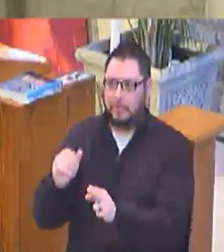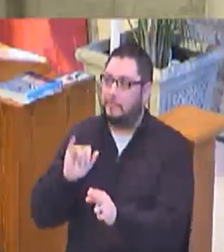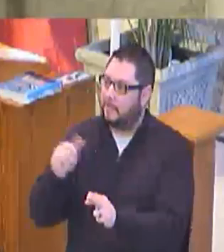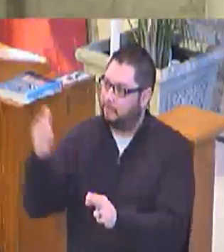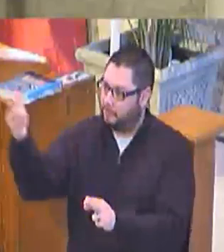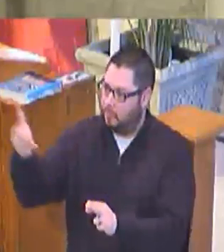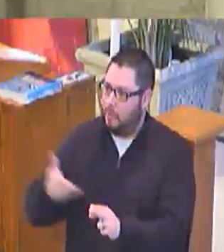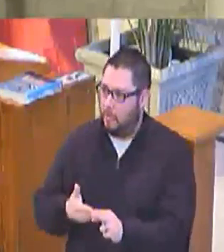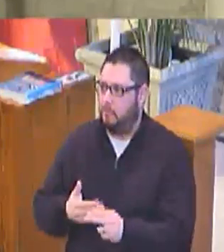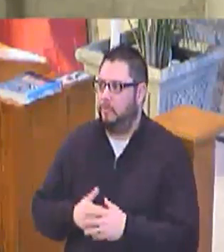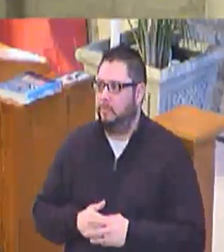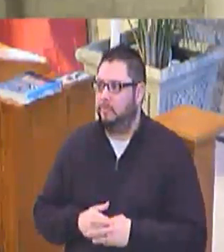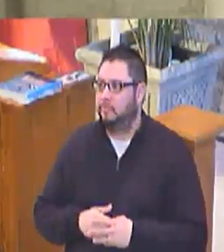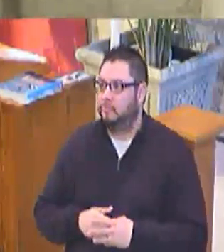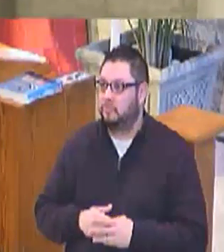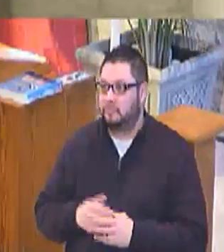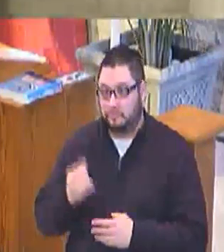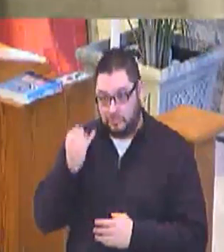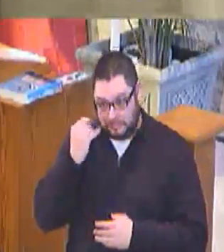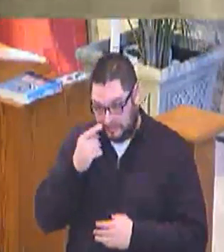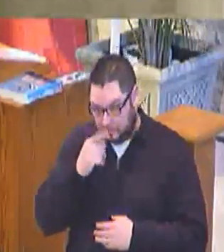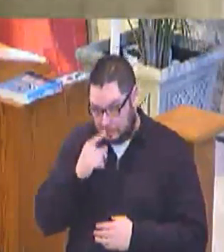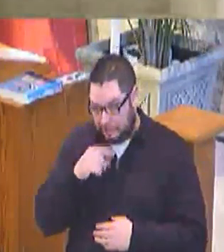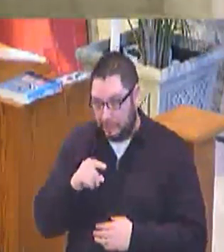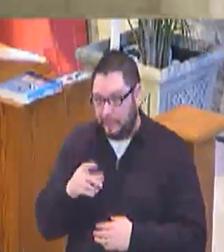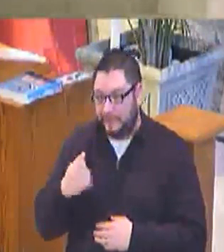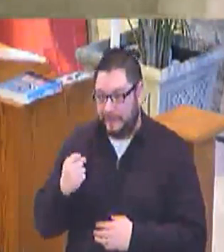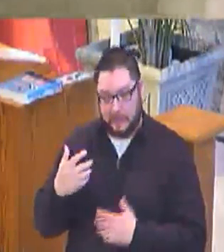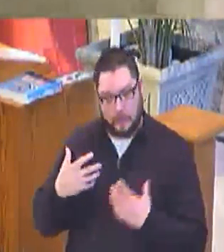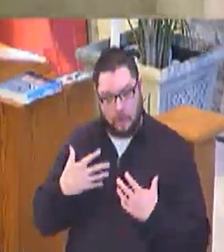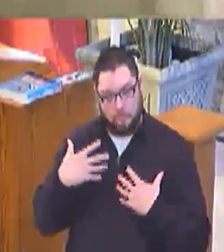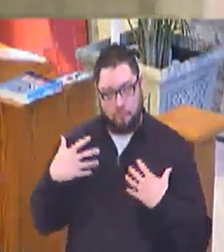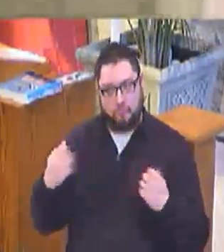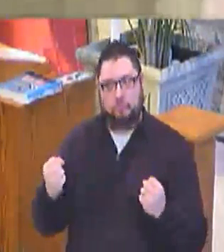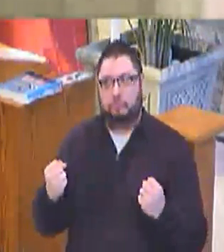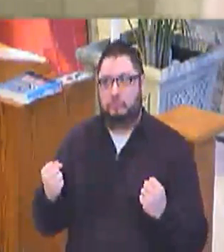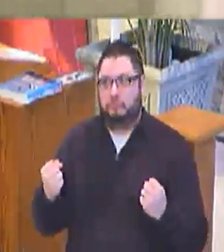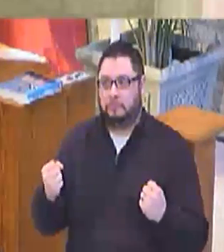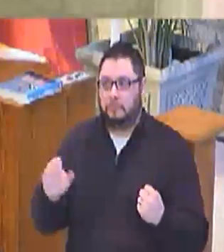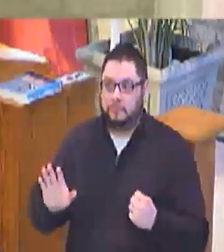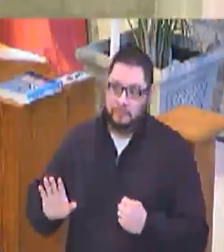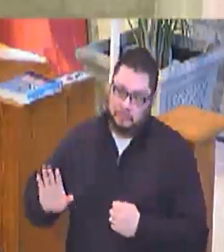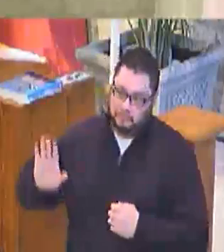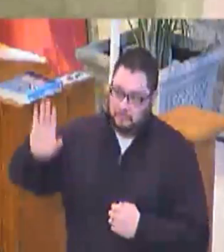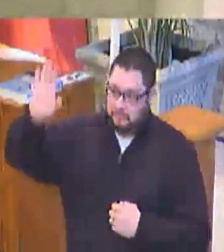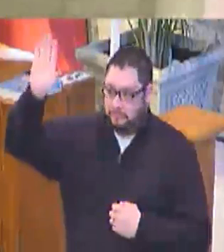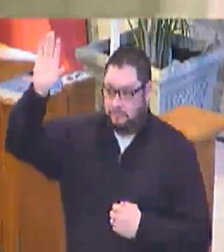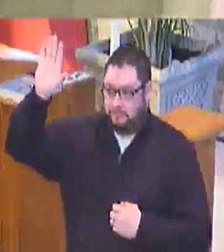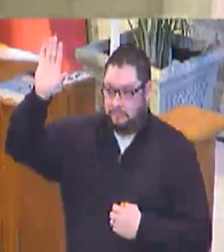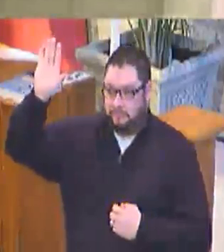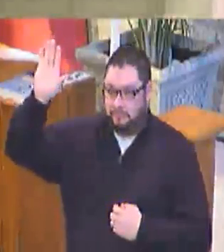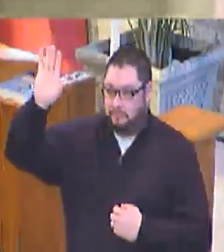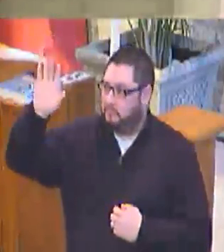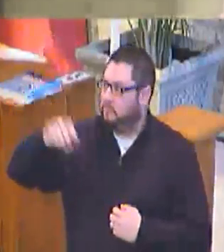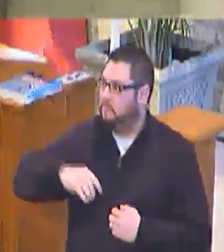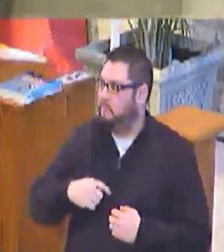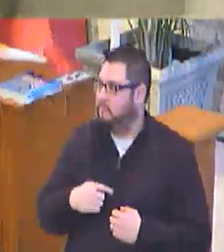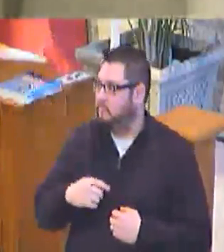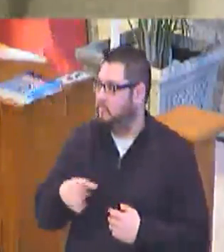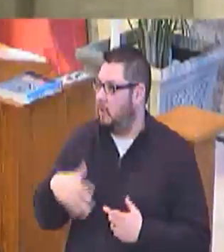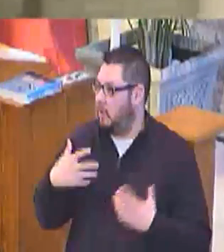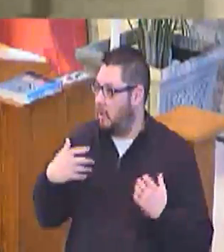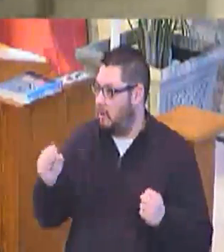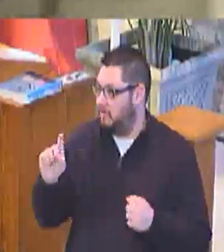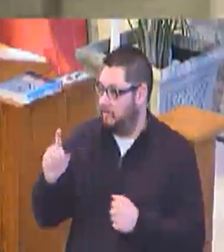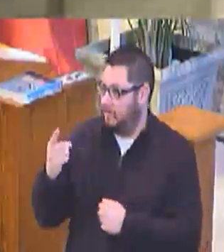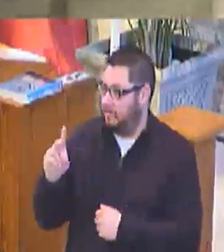today. So we invite you, if you would, just to take your courage in your hand and raise your hand as I raise my hand. All courage, first, second,